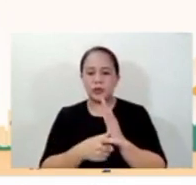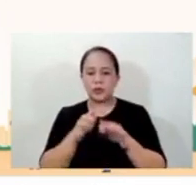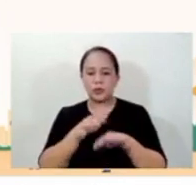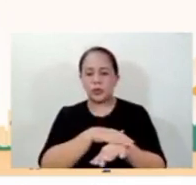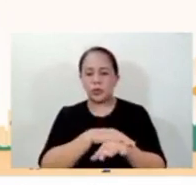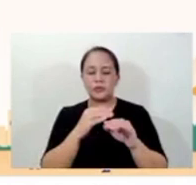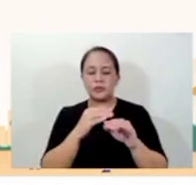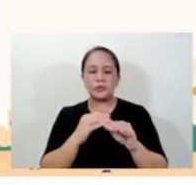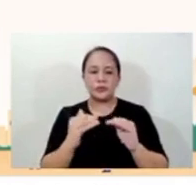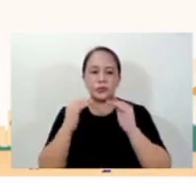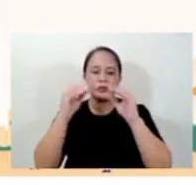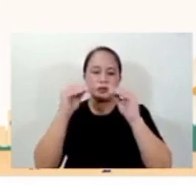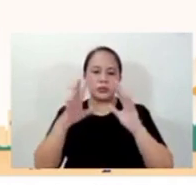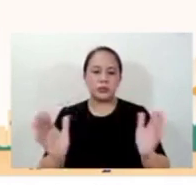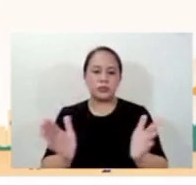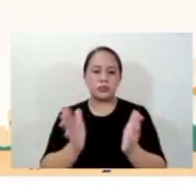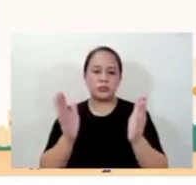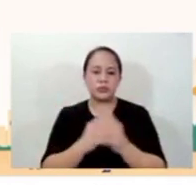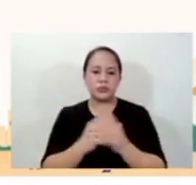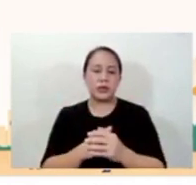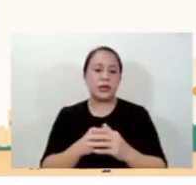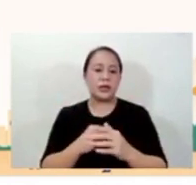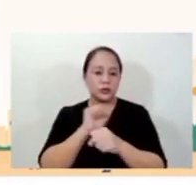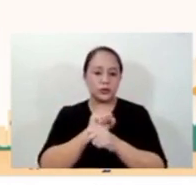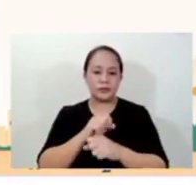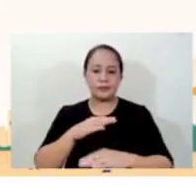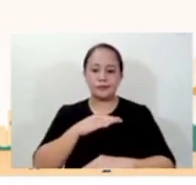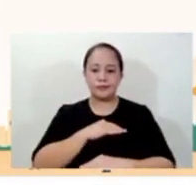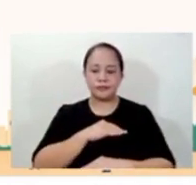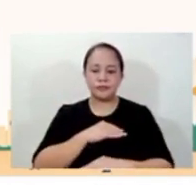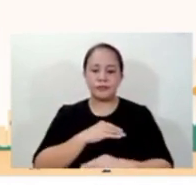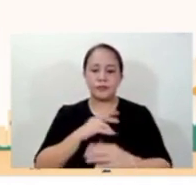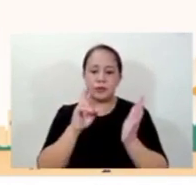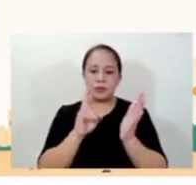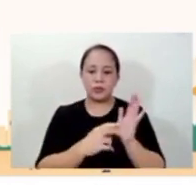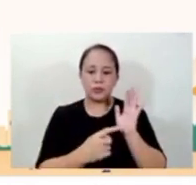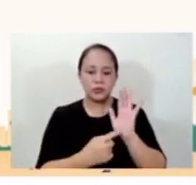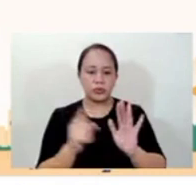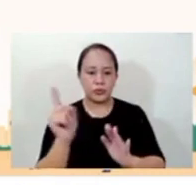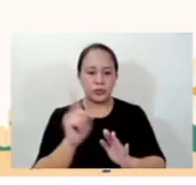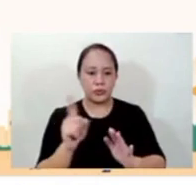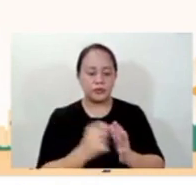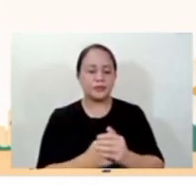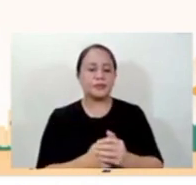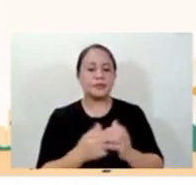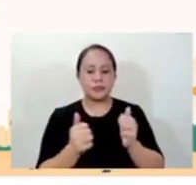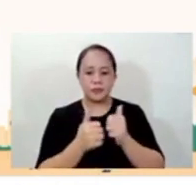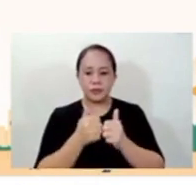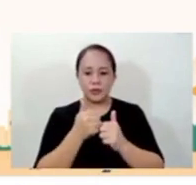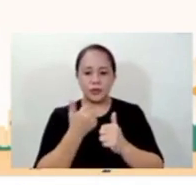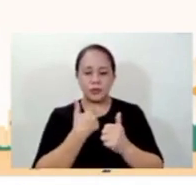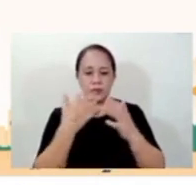teacher motivation and job satisfaction. This report also cited the most